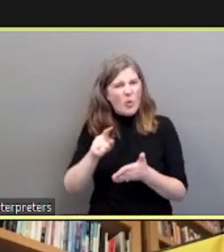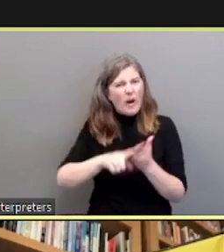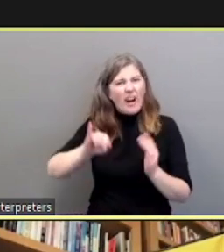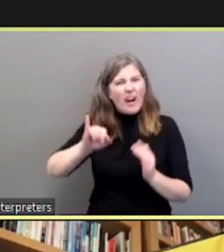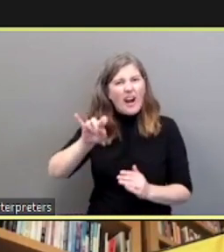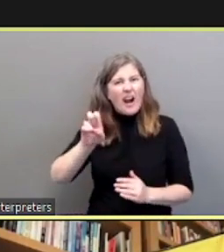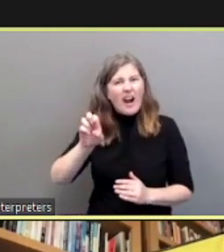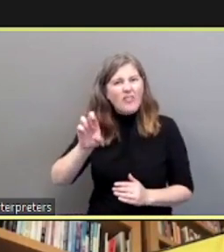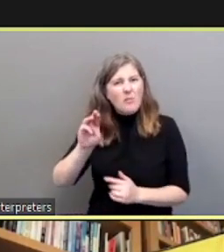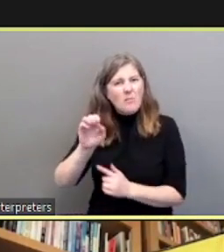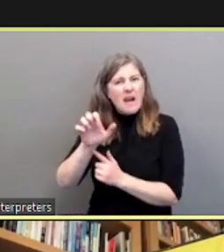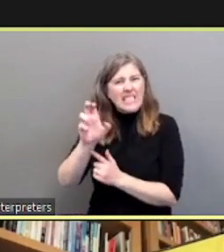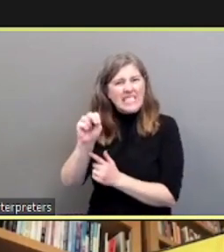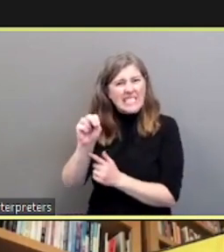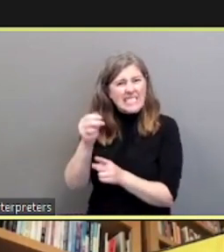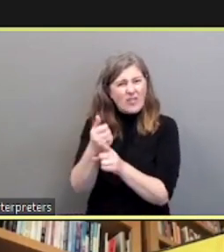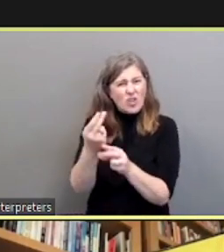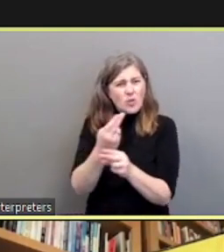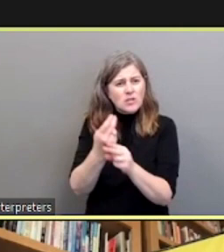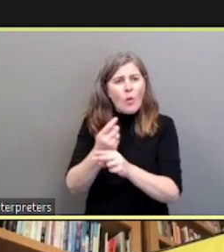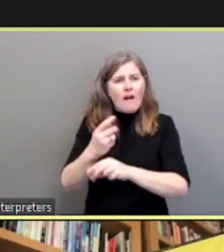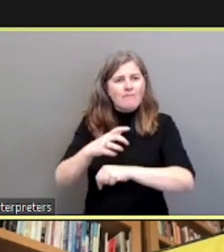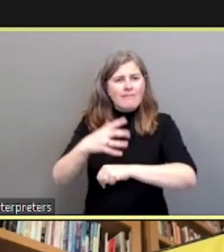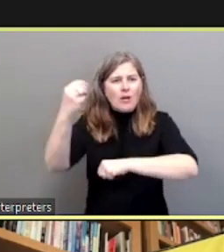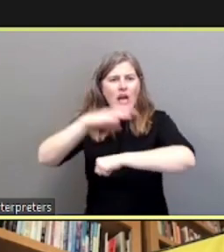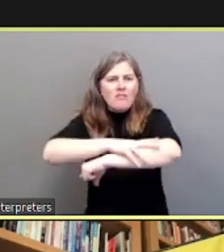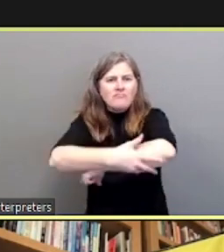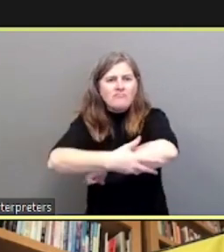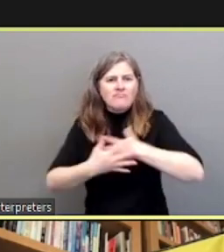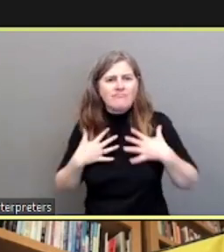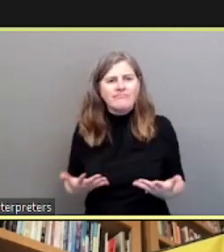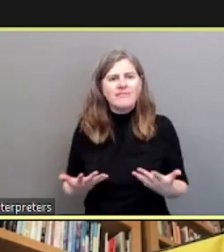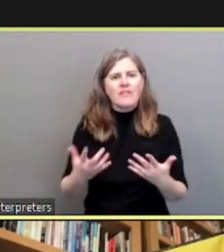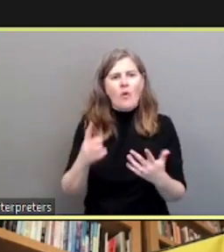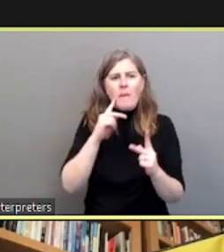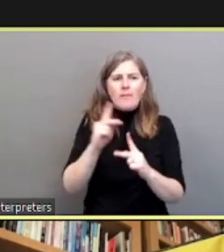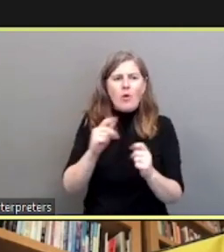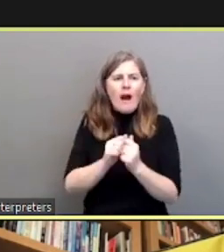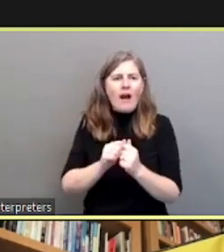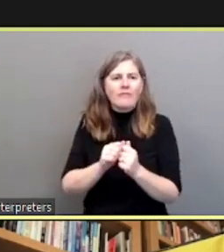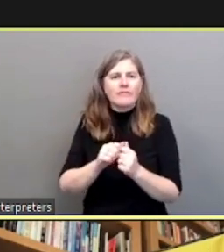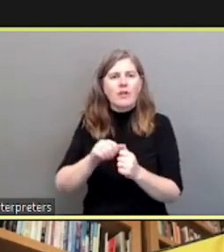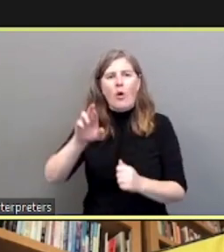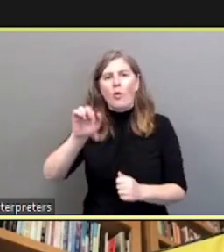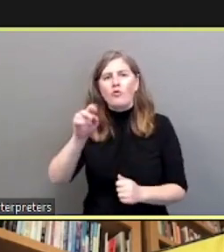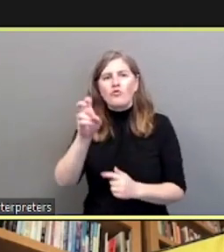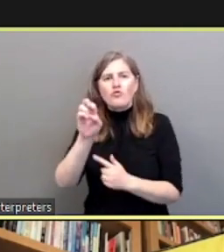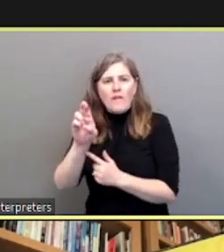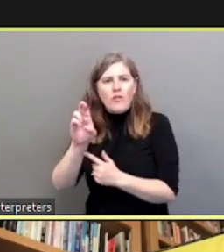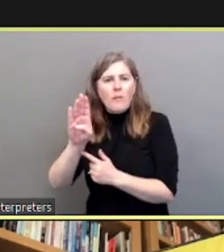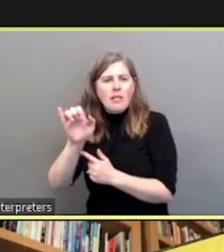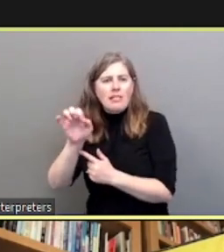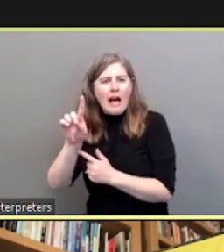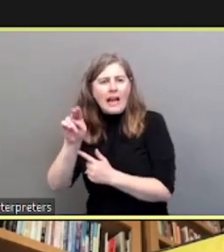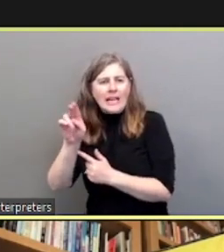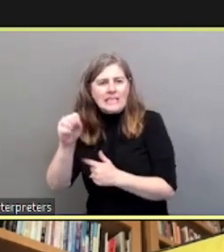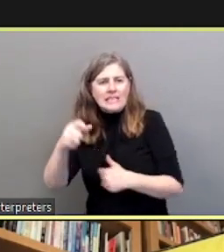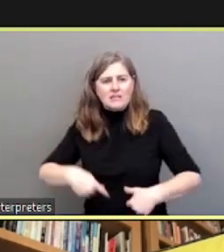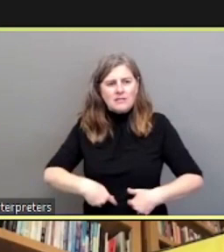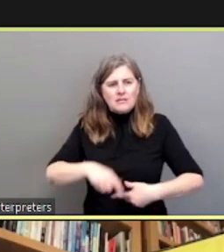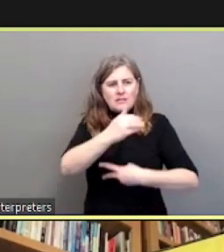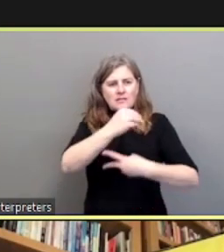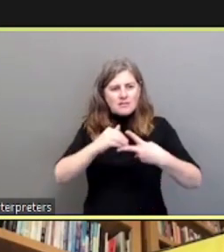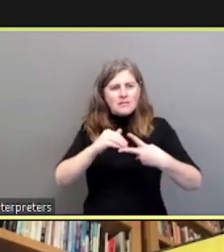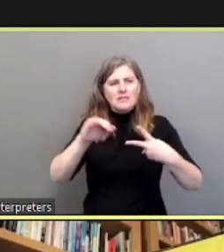only taken internal to the body for people with river blindness, intestinal strongyloidiasis, which